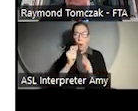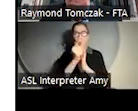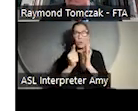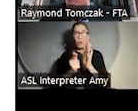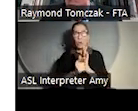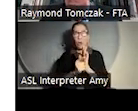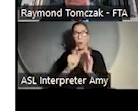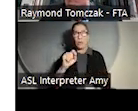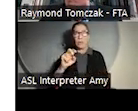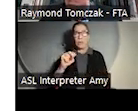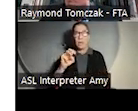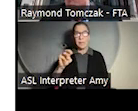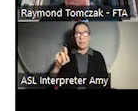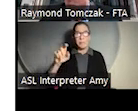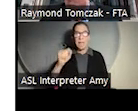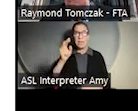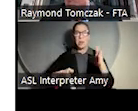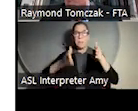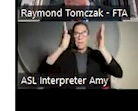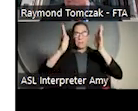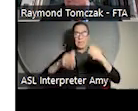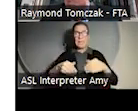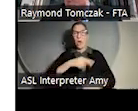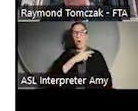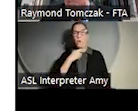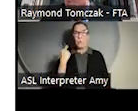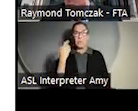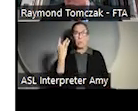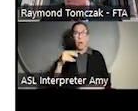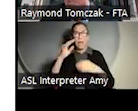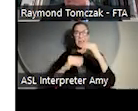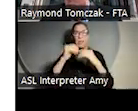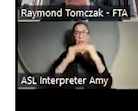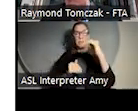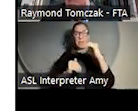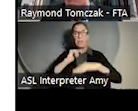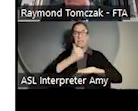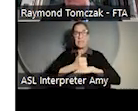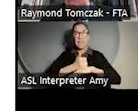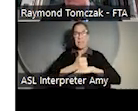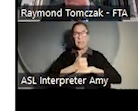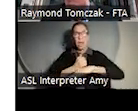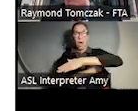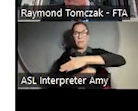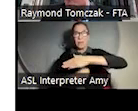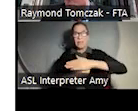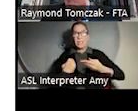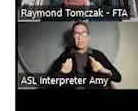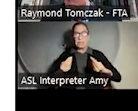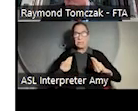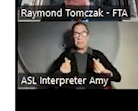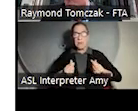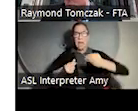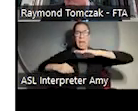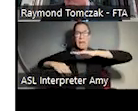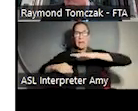at extreme risk due to the proposed project because our buildings were constructed on rubble foundations, and there's also an underground